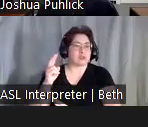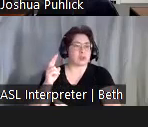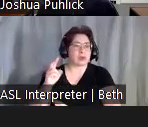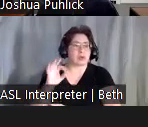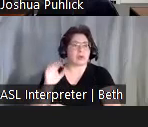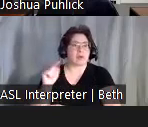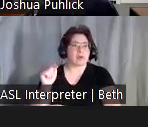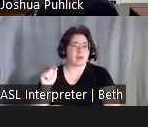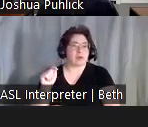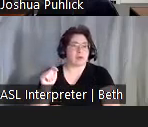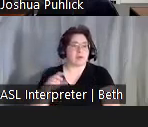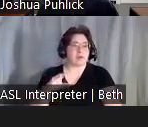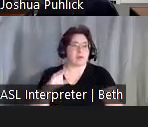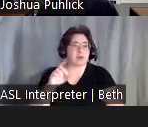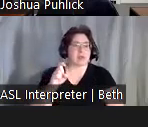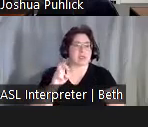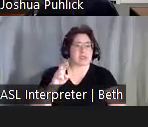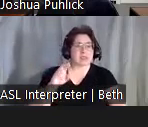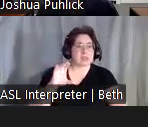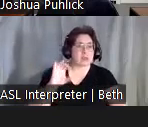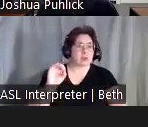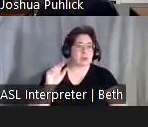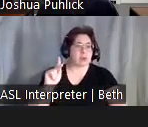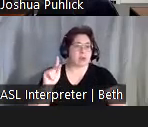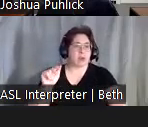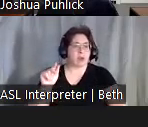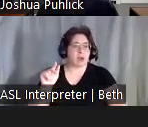per acre of xeric oaks.